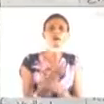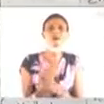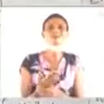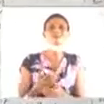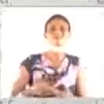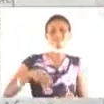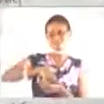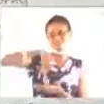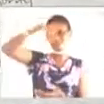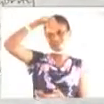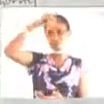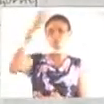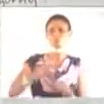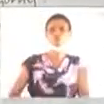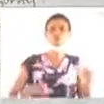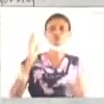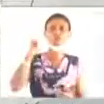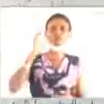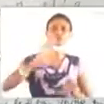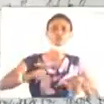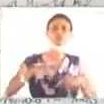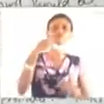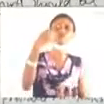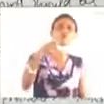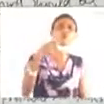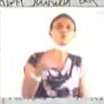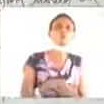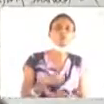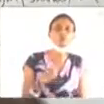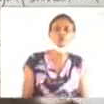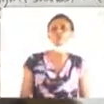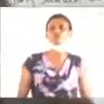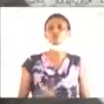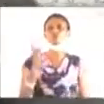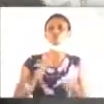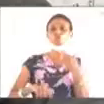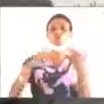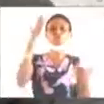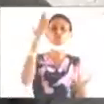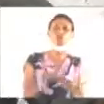be provided for youth to enable them to deal with challenges.